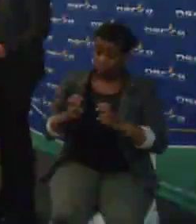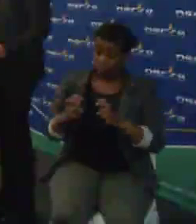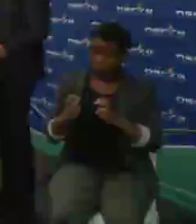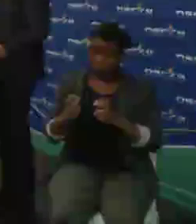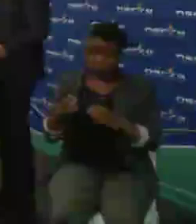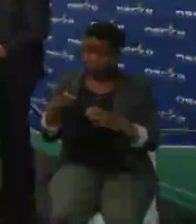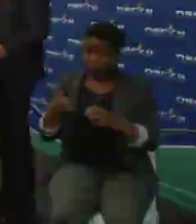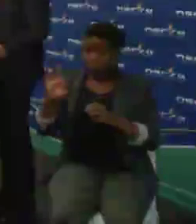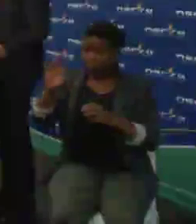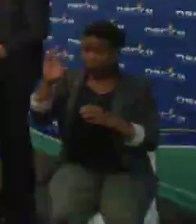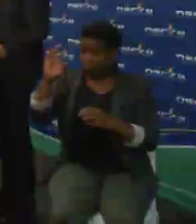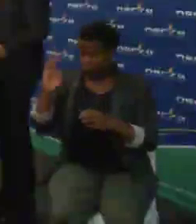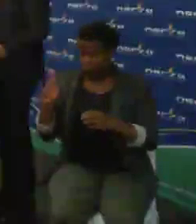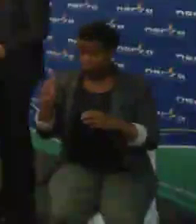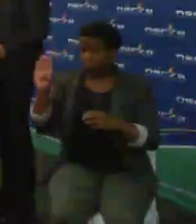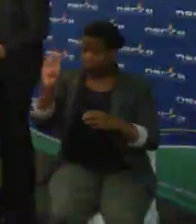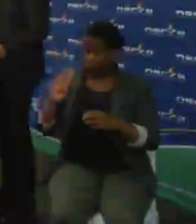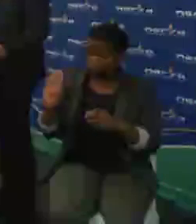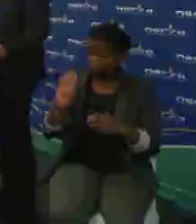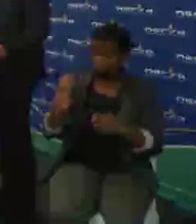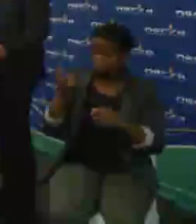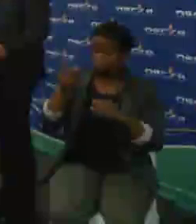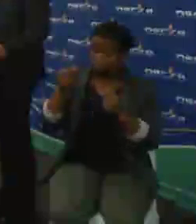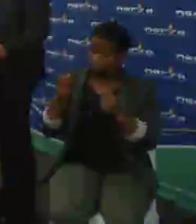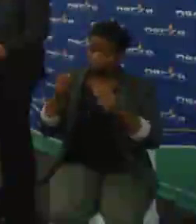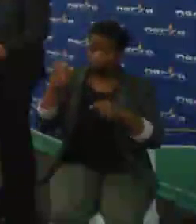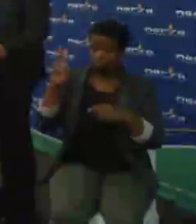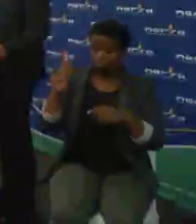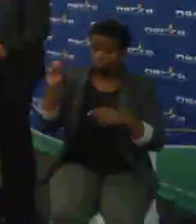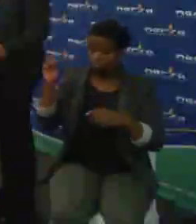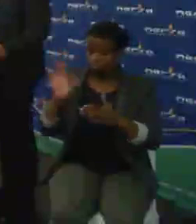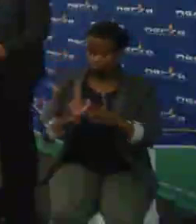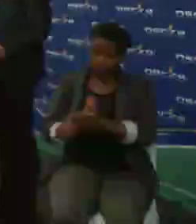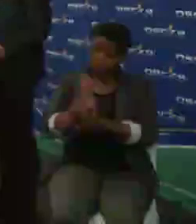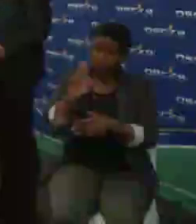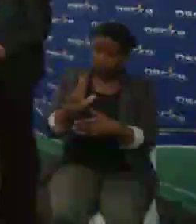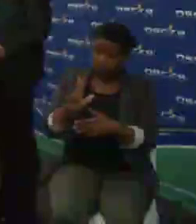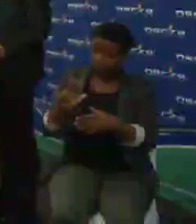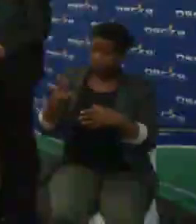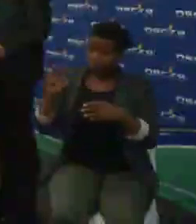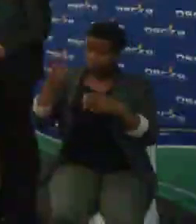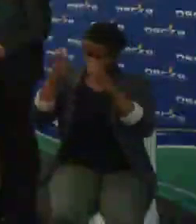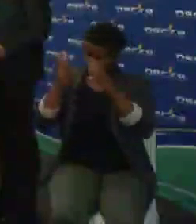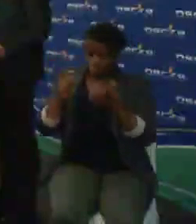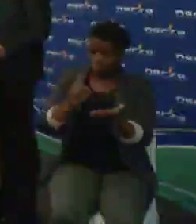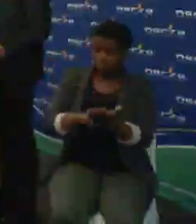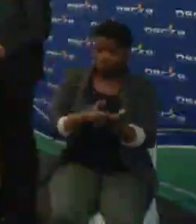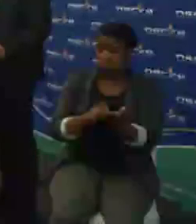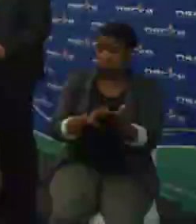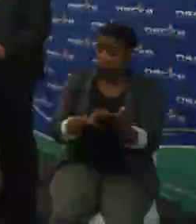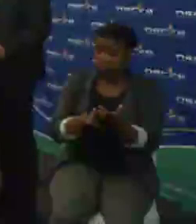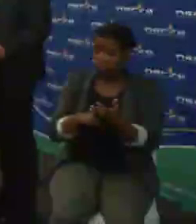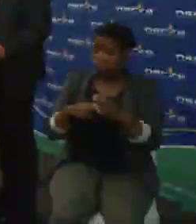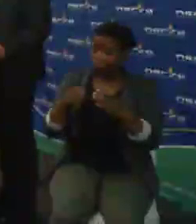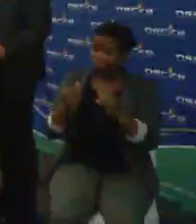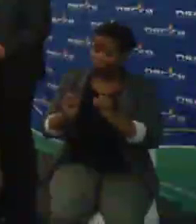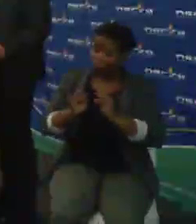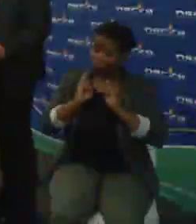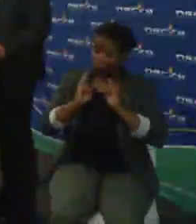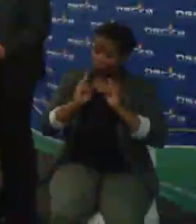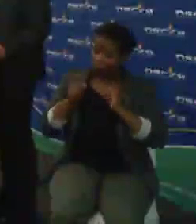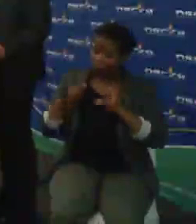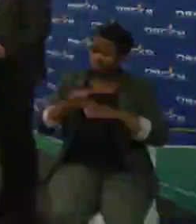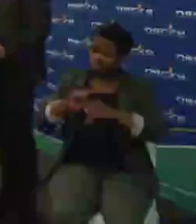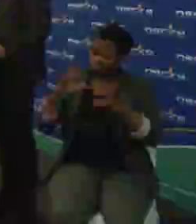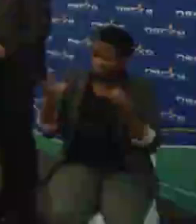nearly 390 billion in the financial year 2018. Eskom's debt, as we know, represents a serious risk to the fiscus as